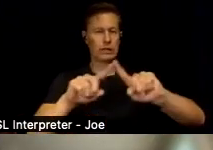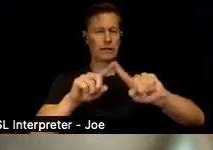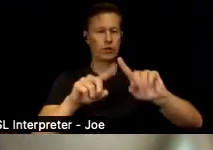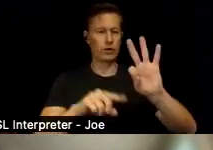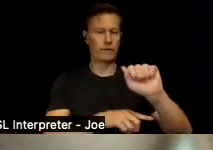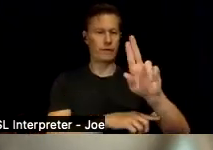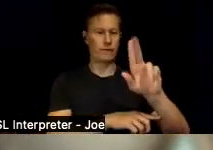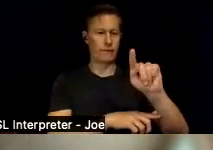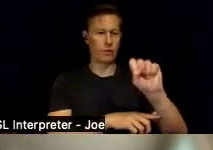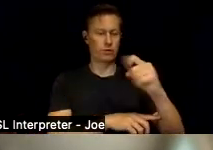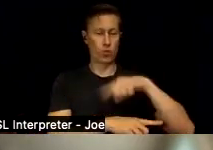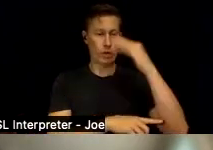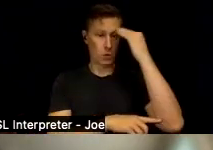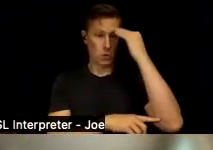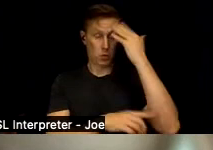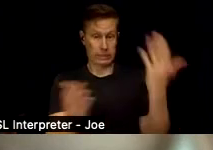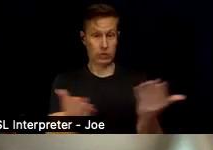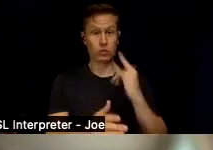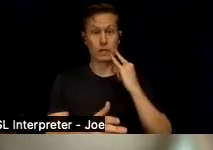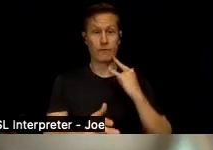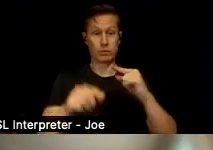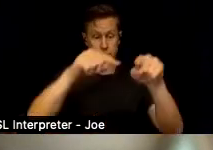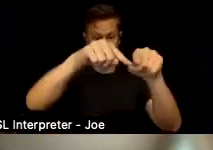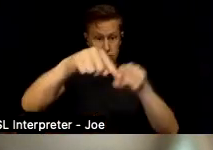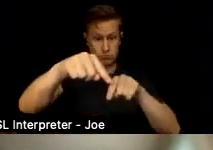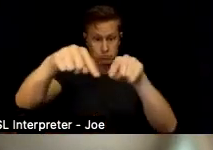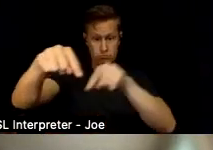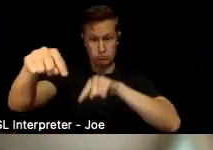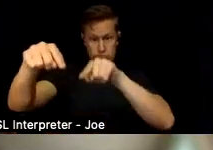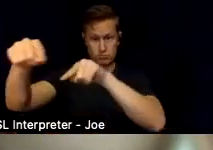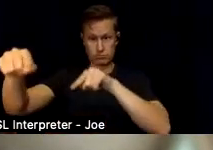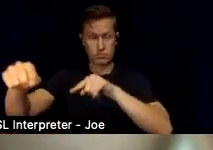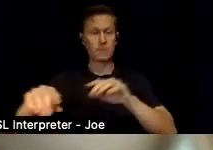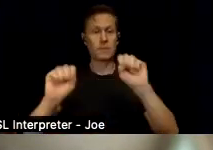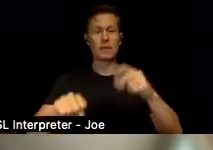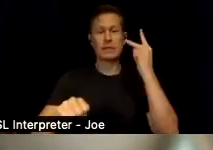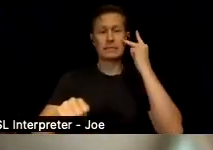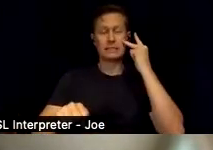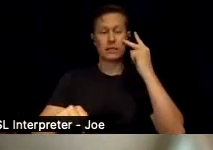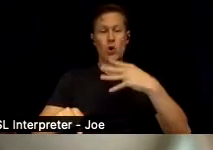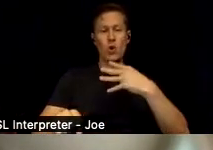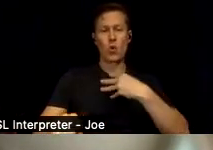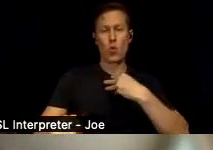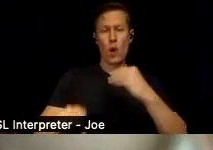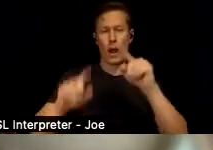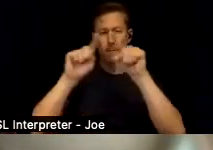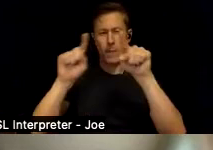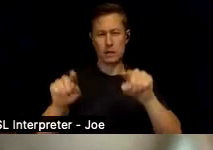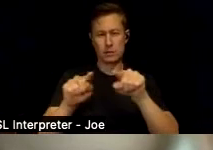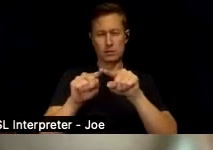we're aware of in California. And if you'll notice, there's maybe you can see the white box that's centered